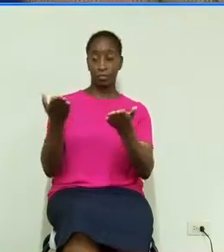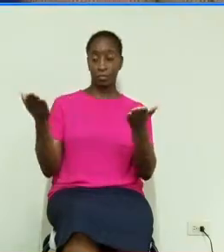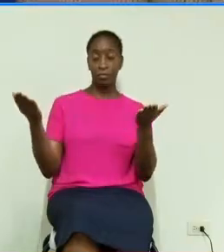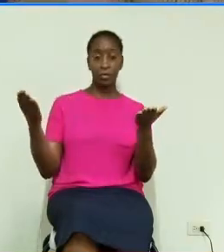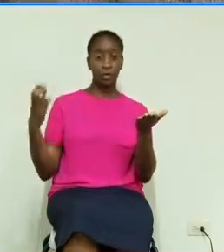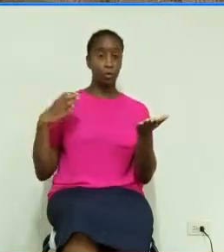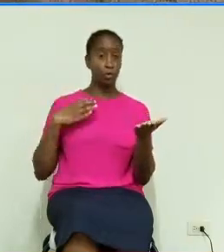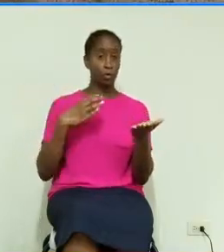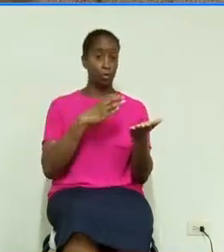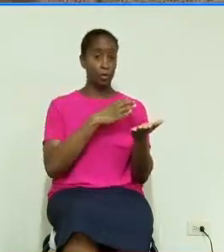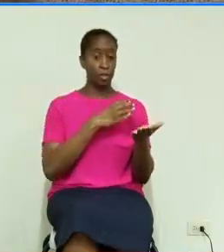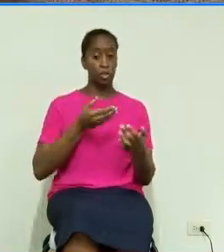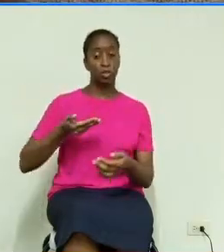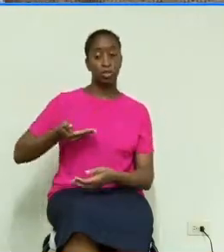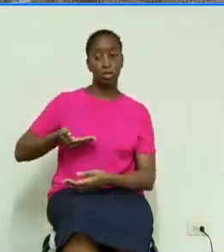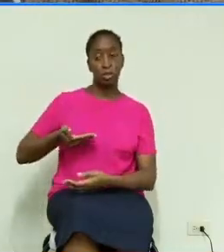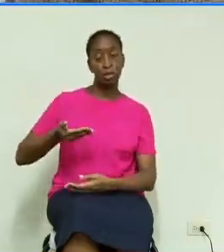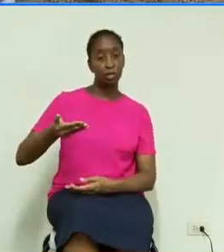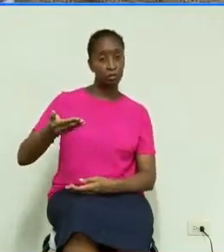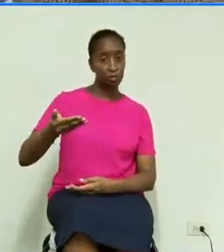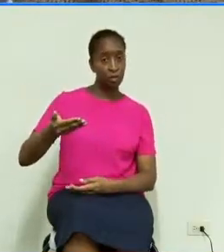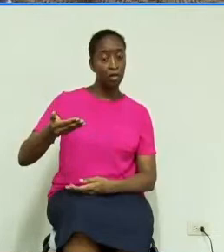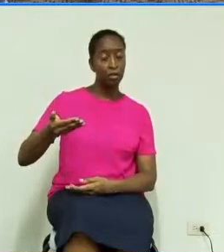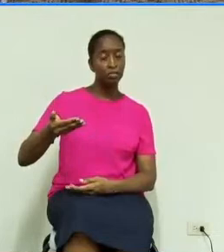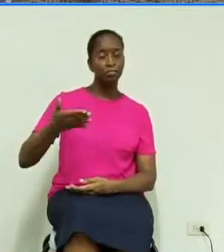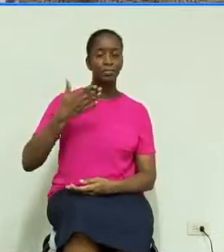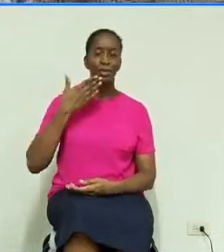to present some very brief remarks.